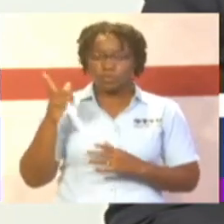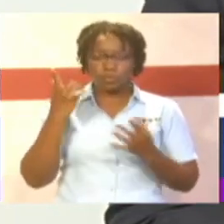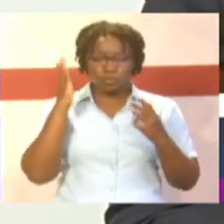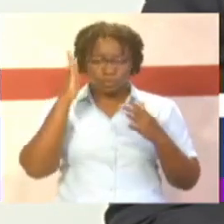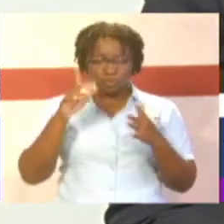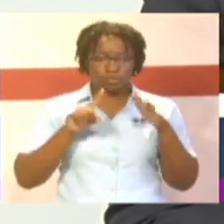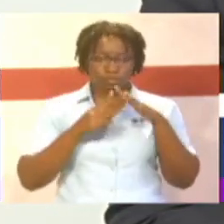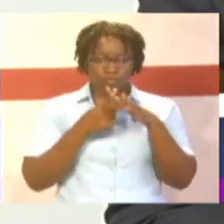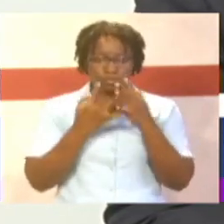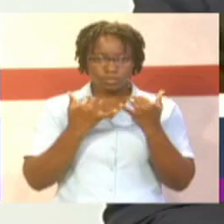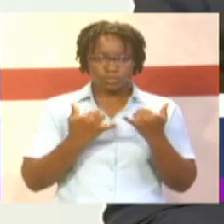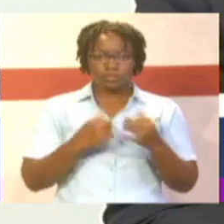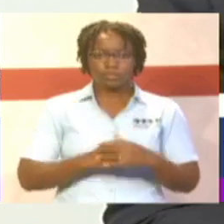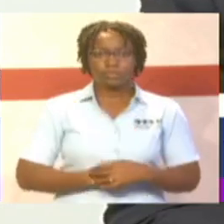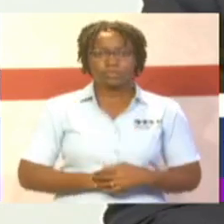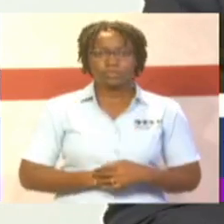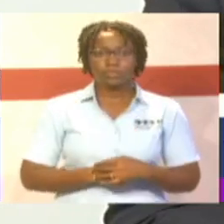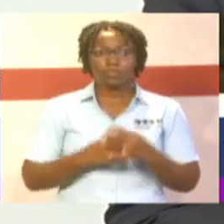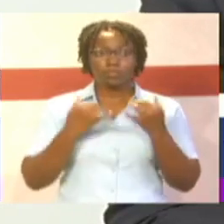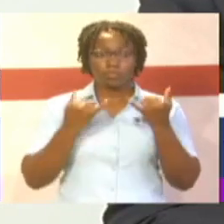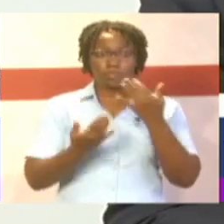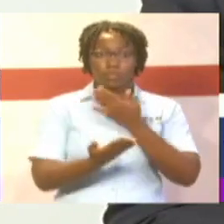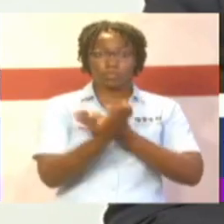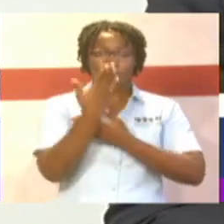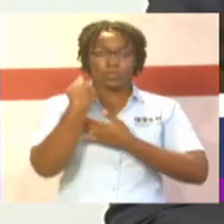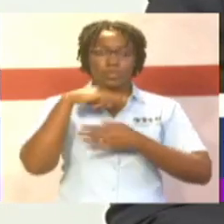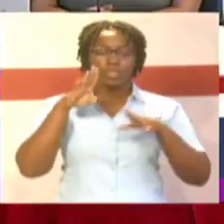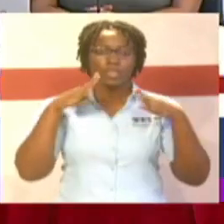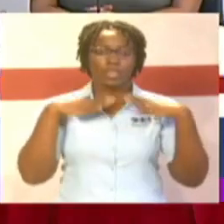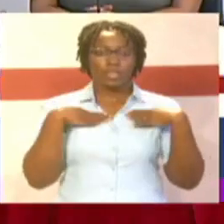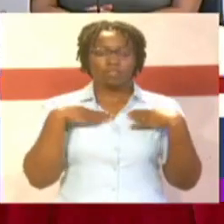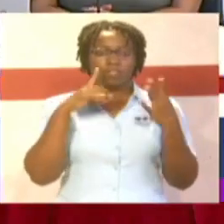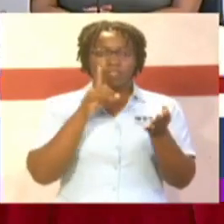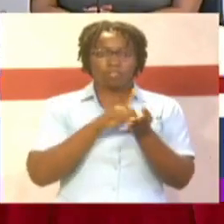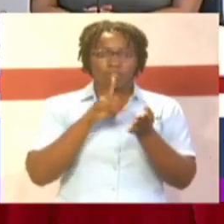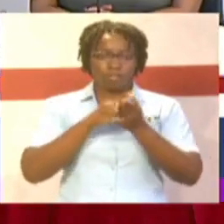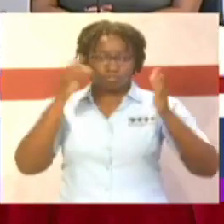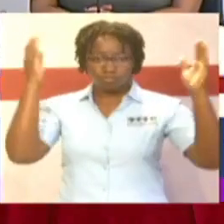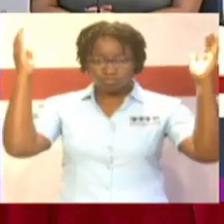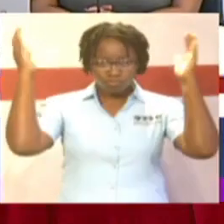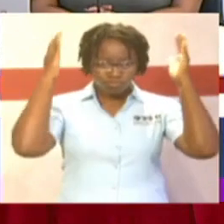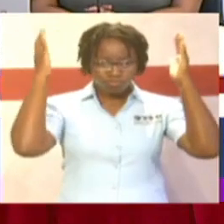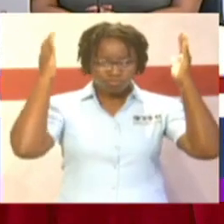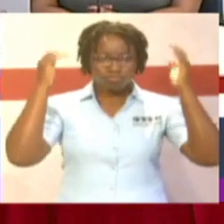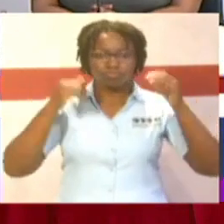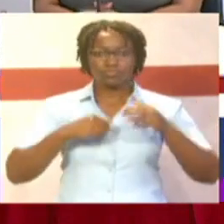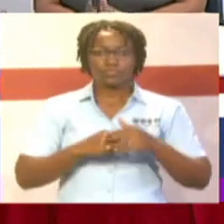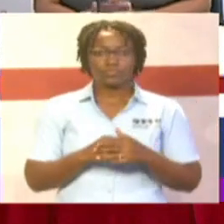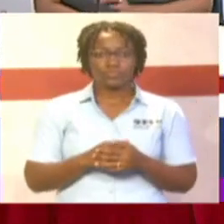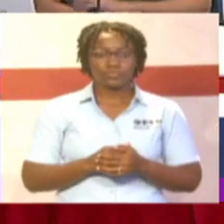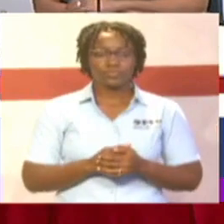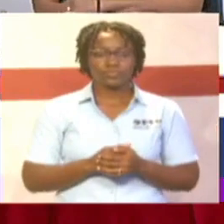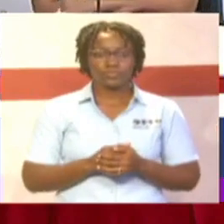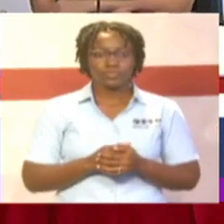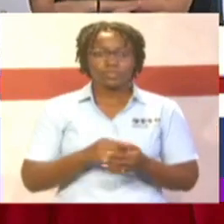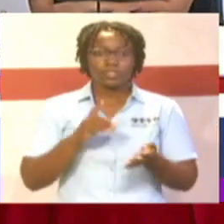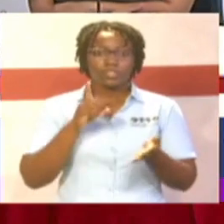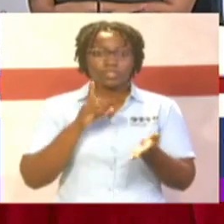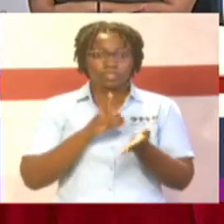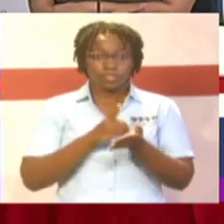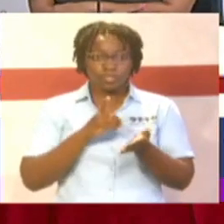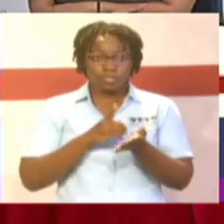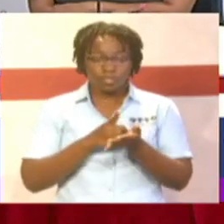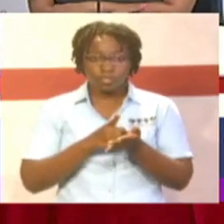update. We have this morning Dr. Avery Hines, Technical Director, Epidemiology Division, Ministry of Health, Dr.